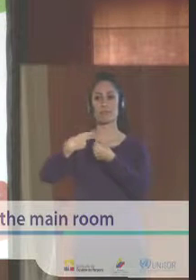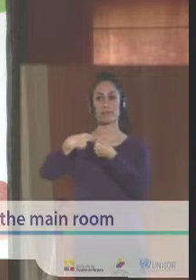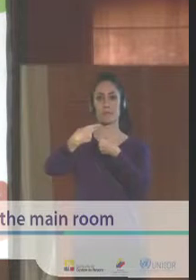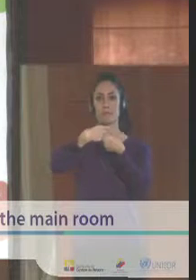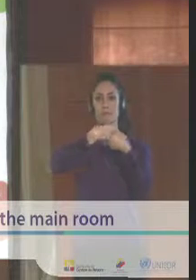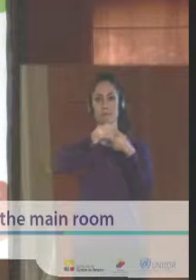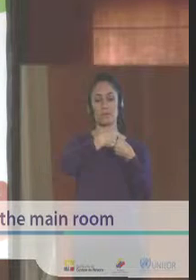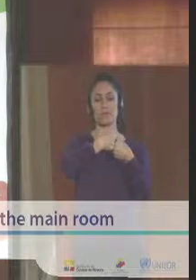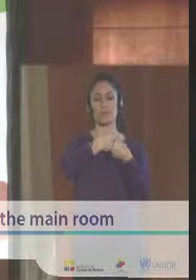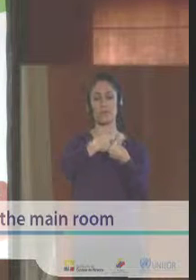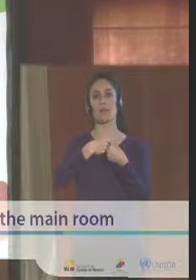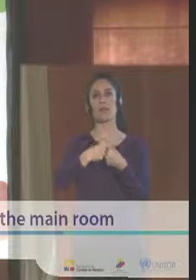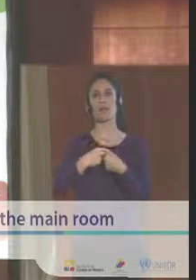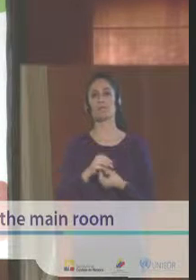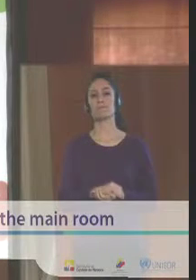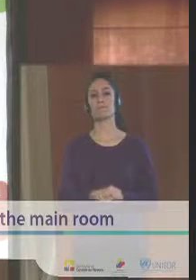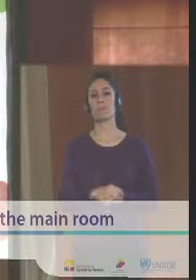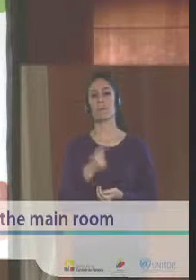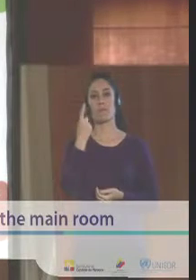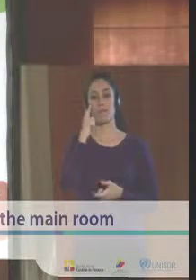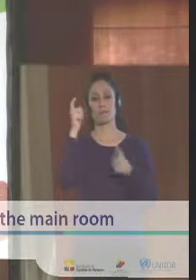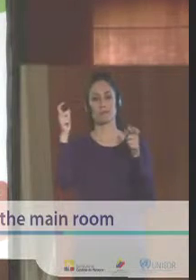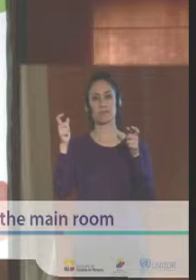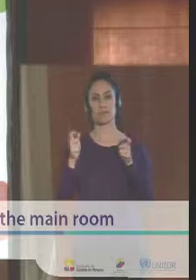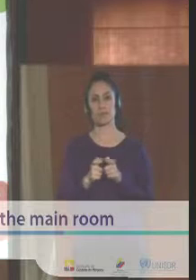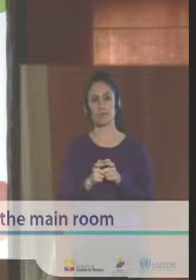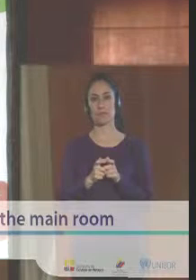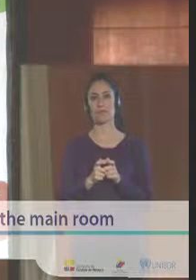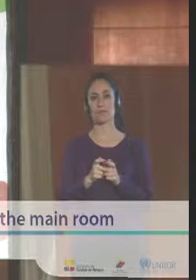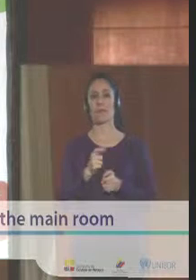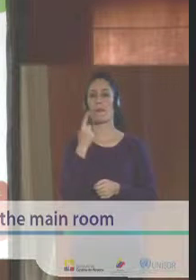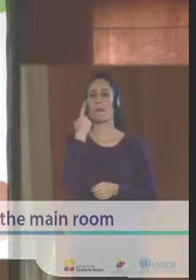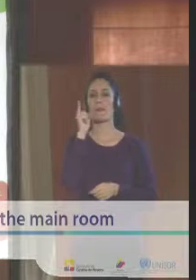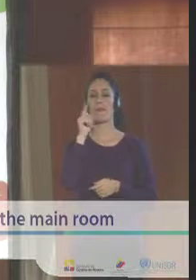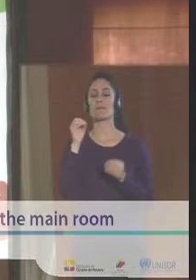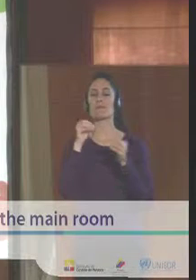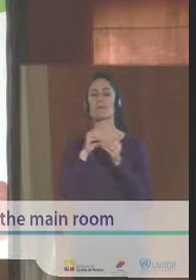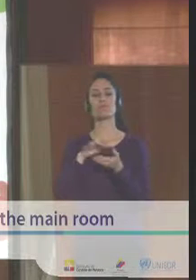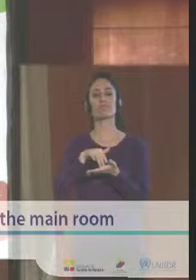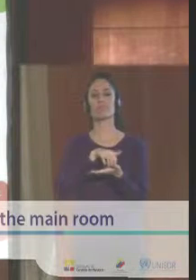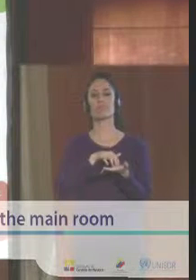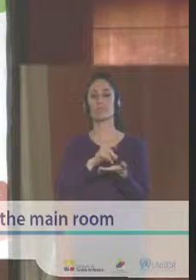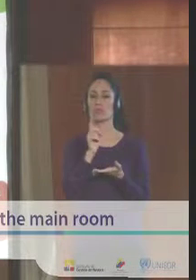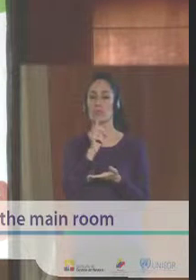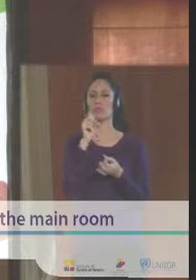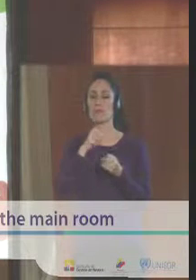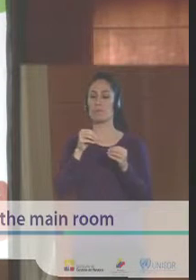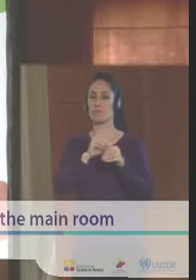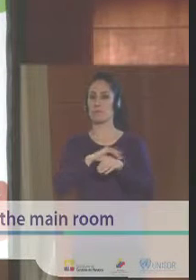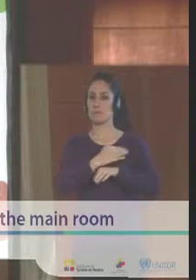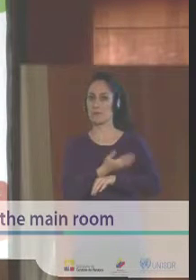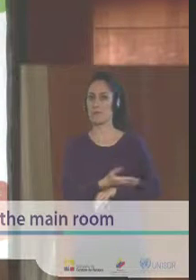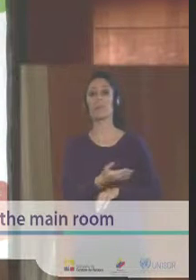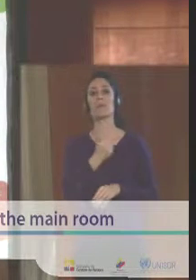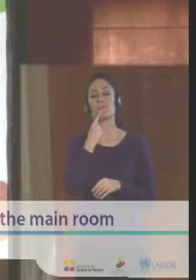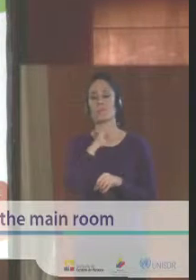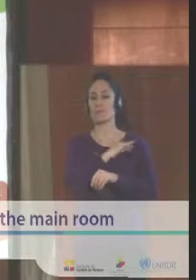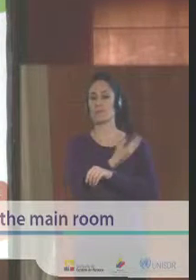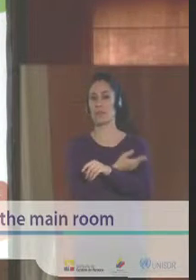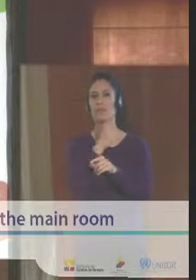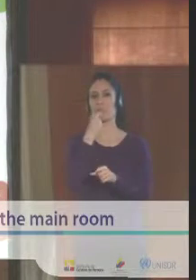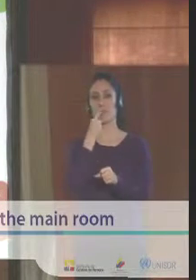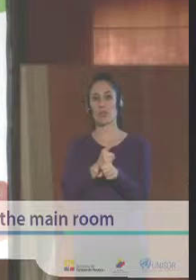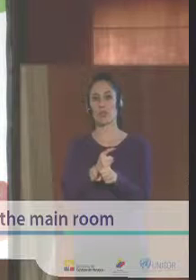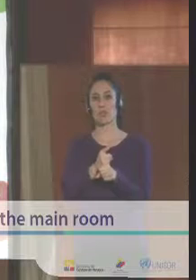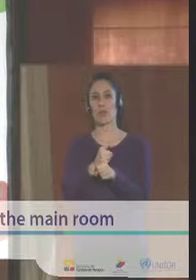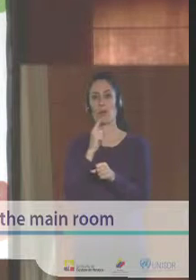participatory budgets, we manage criteria to fundamentally reduce the vulnerability. And when projects